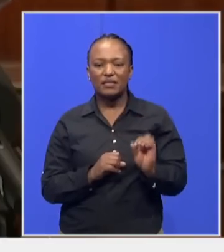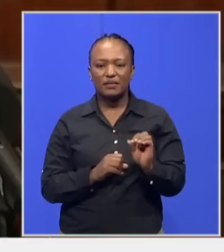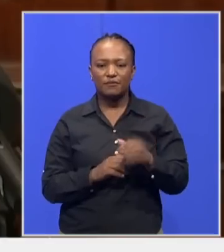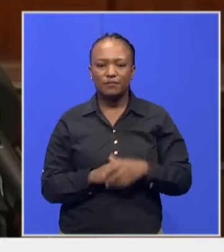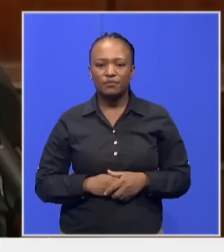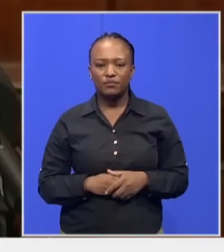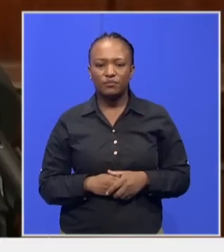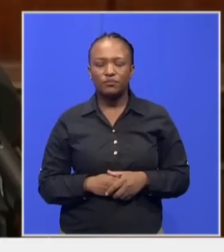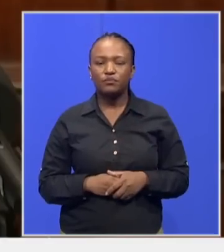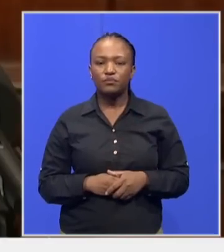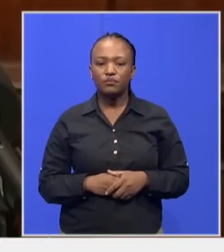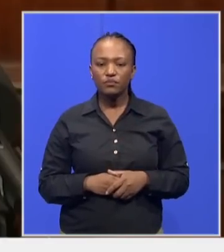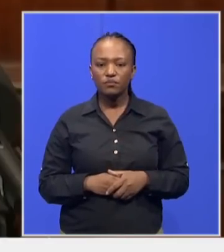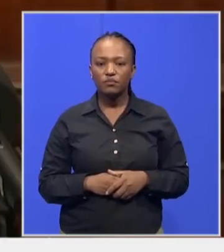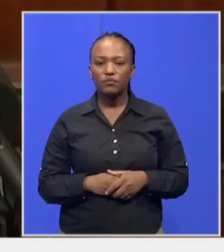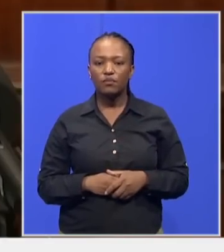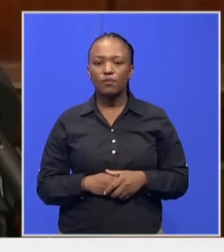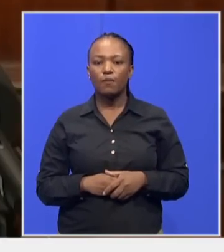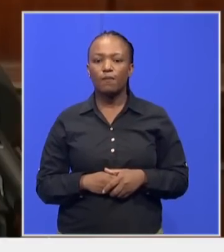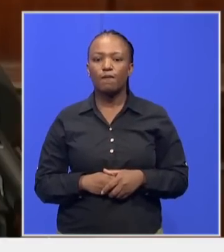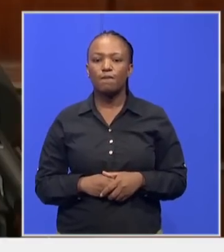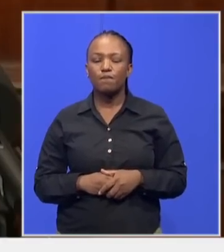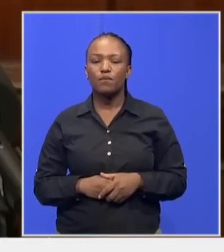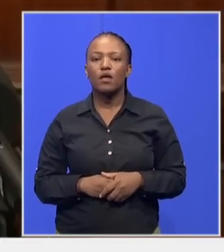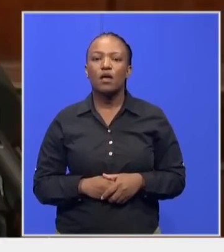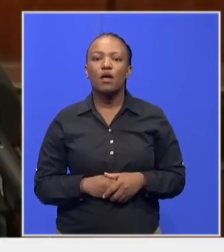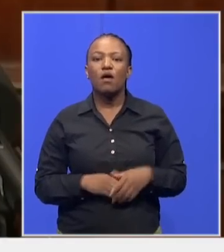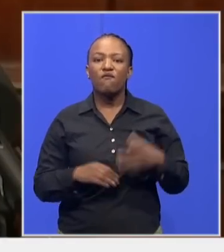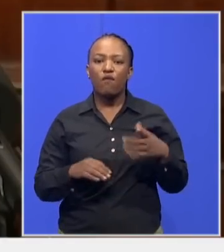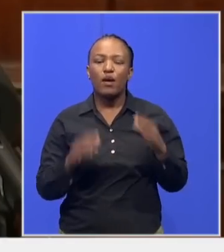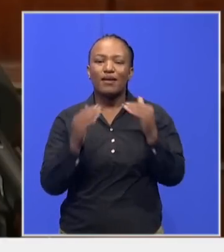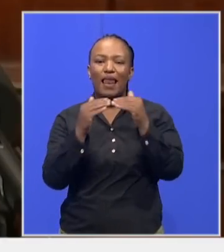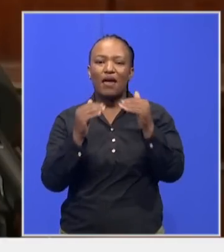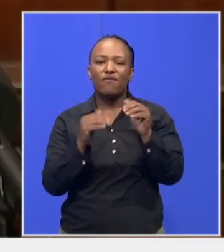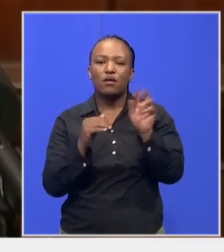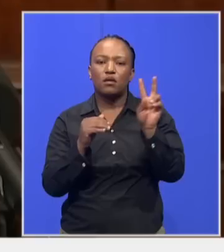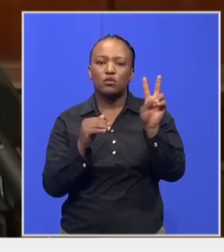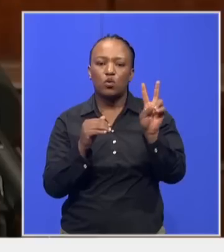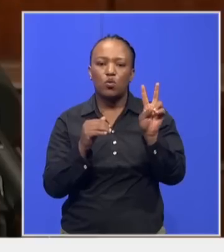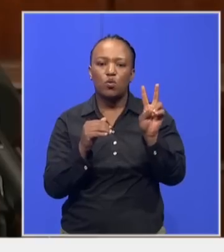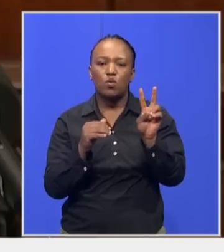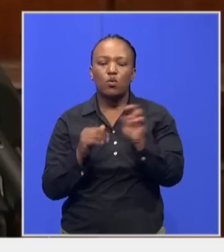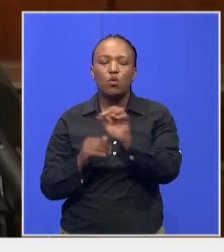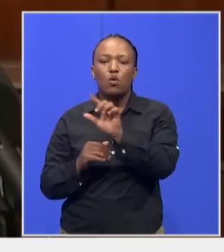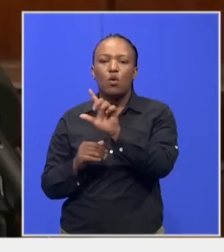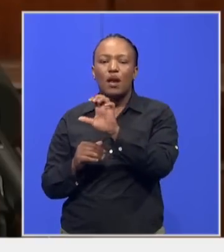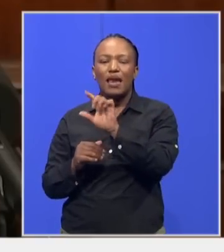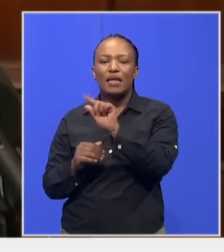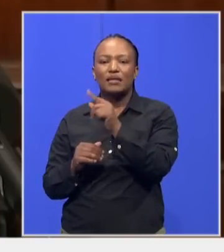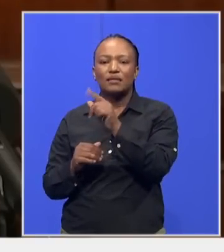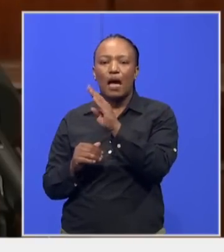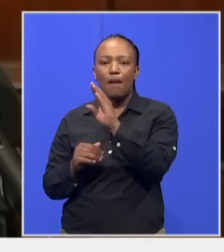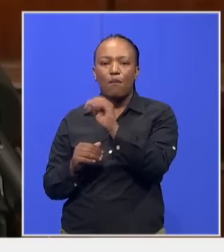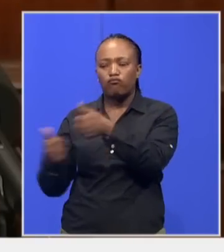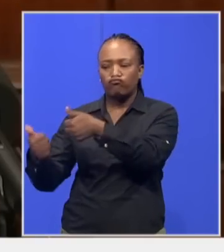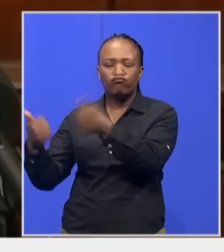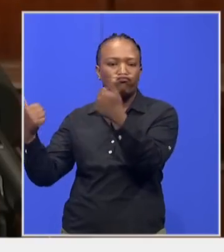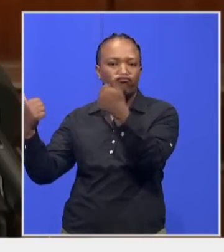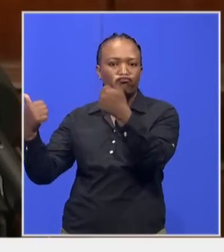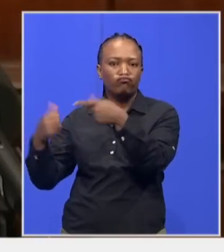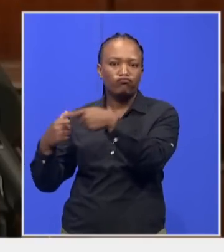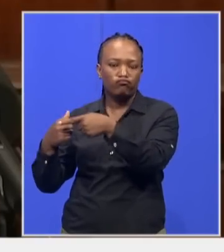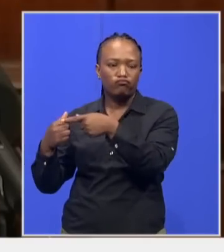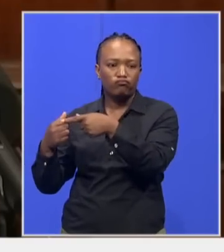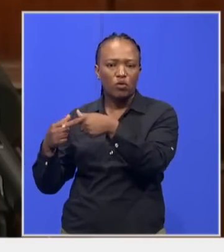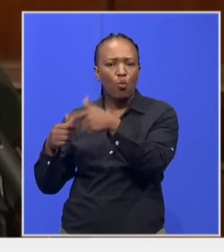opportunity for us to eliminate a stage or two of load shedding doesn't sit with Letabo because it's already up there. There's so much that you can extract